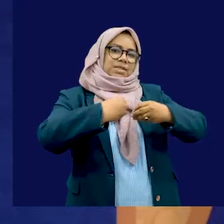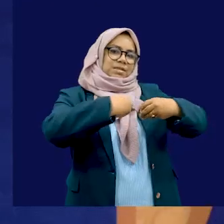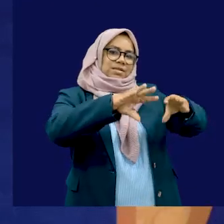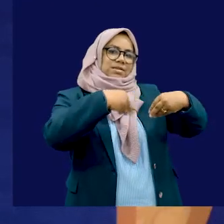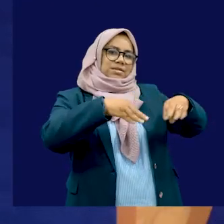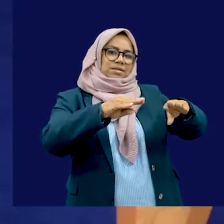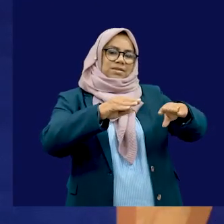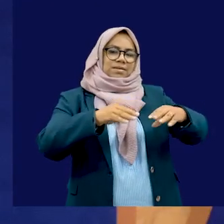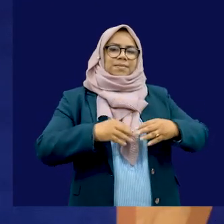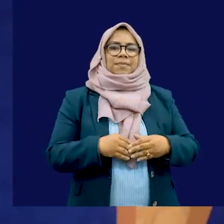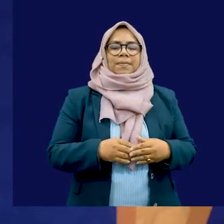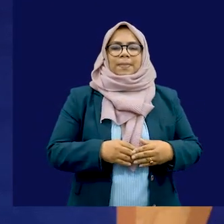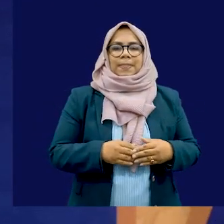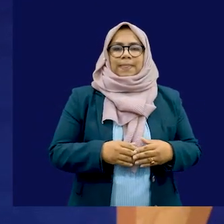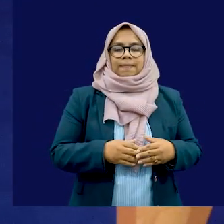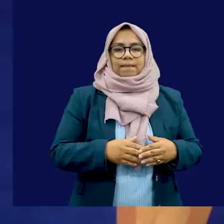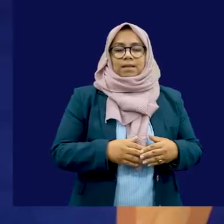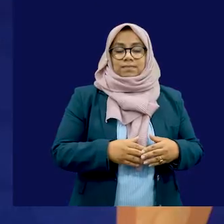in the shop.